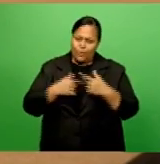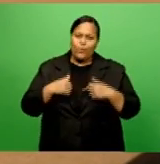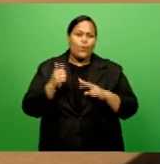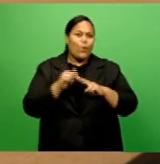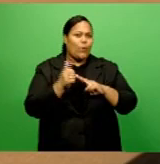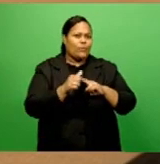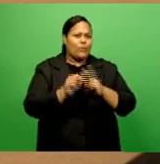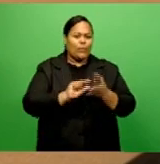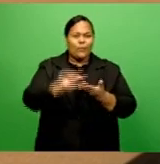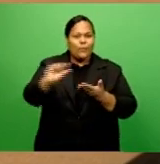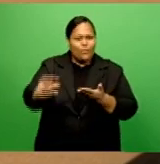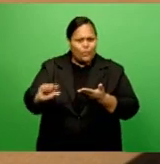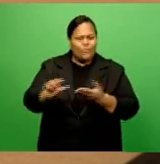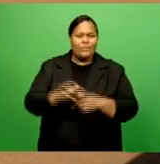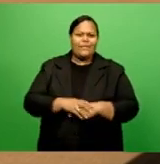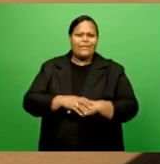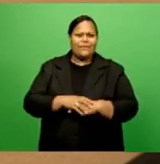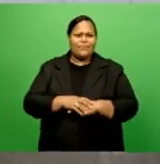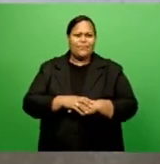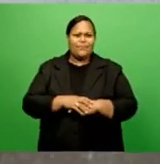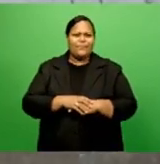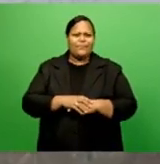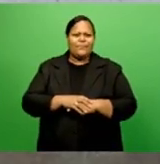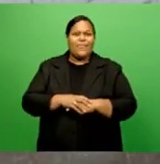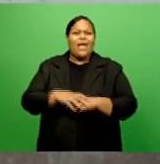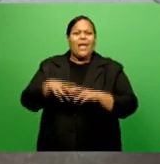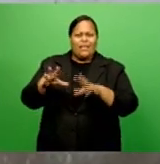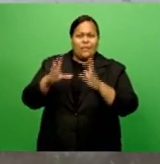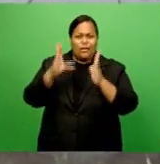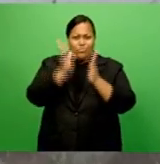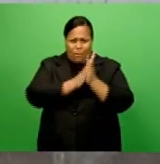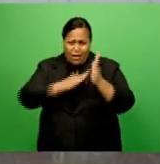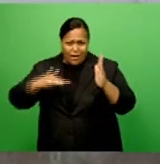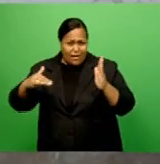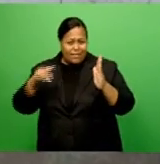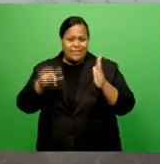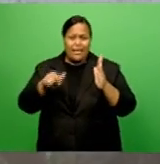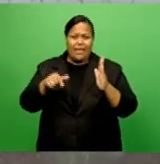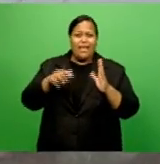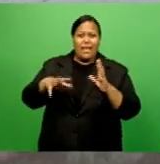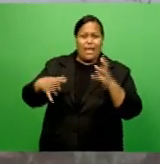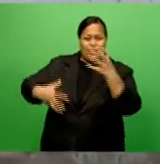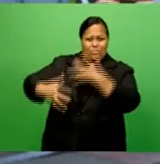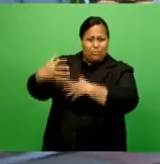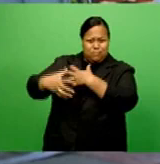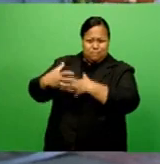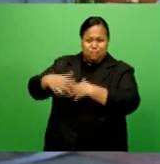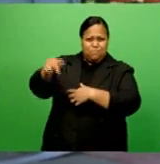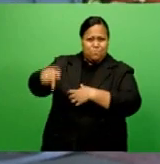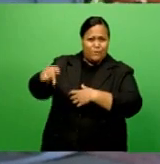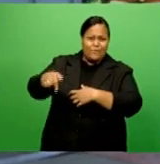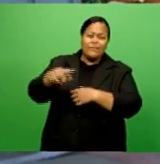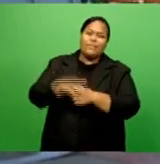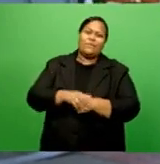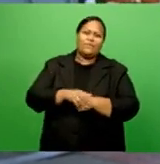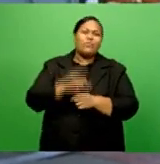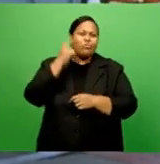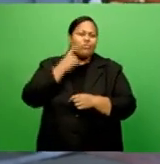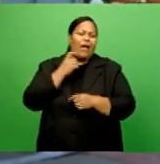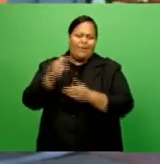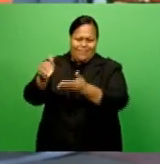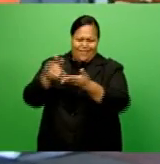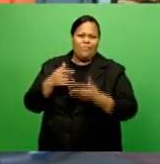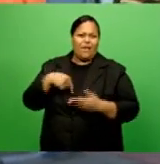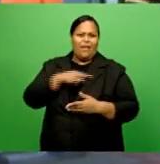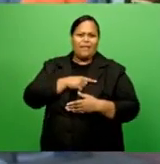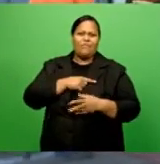specific areas in the factory, like the cane carriers, the mills, those sort of things, just to help us on performance going forward. So, you